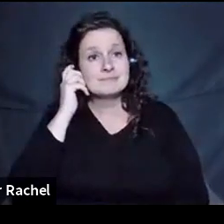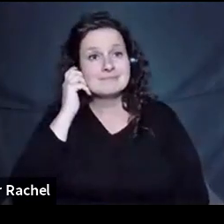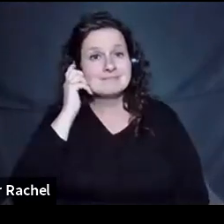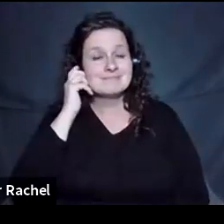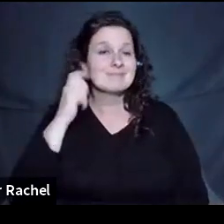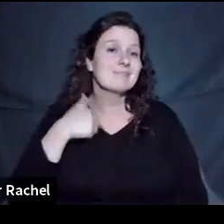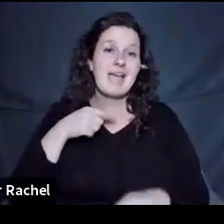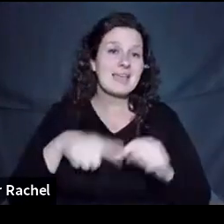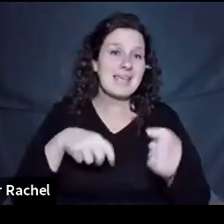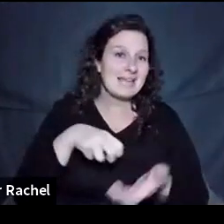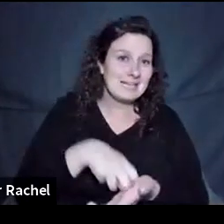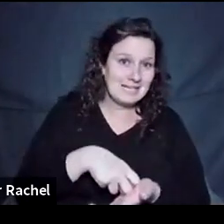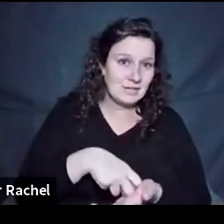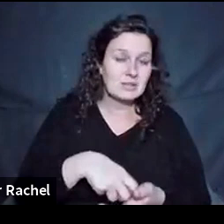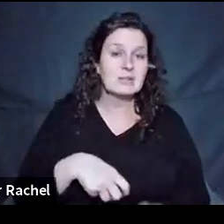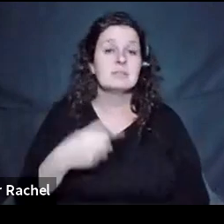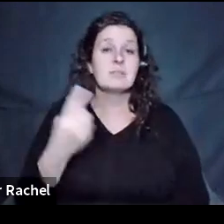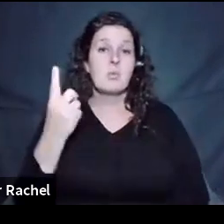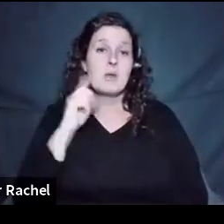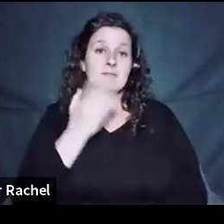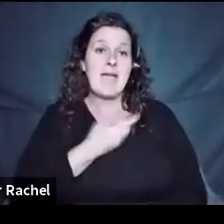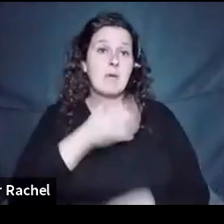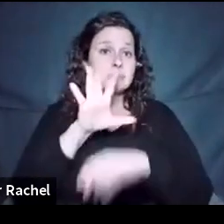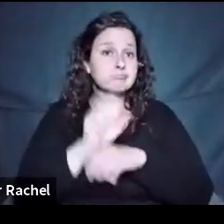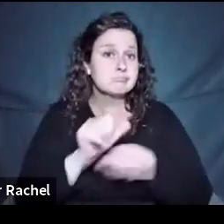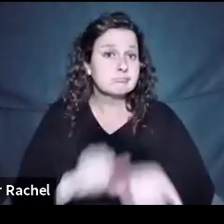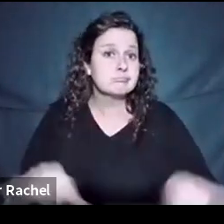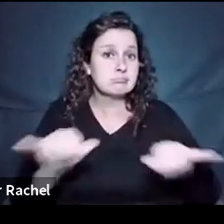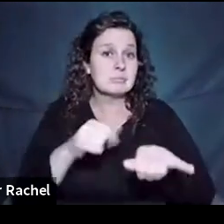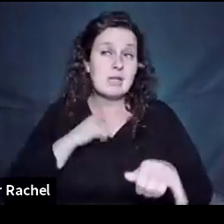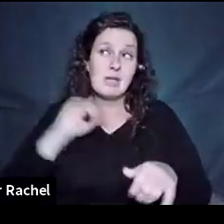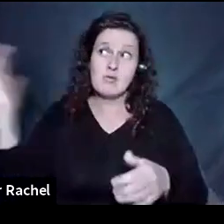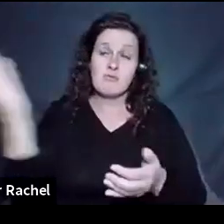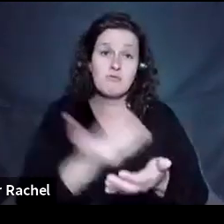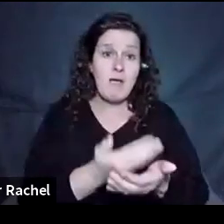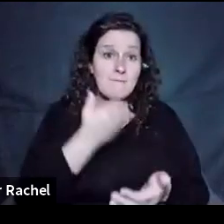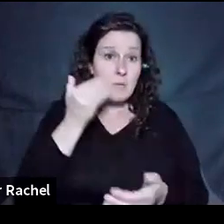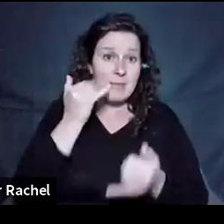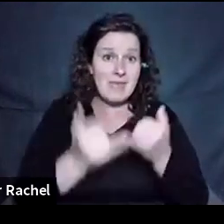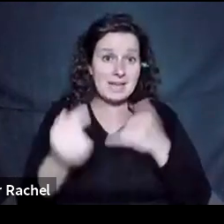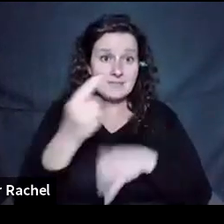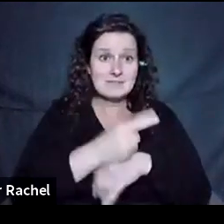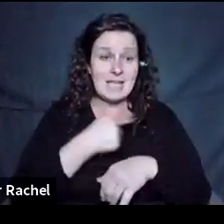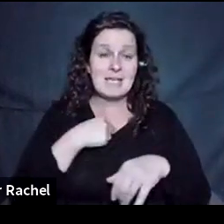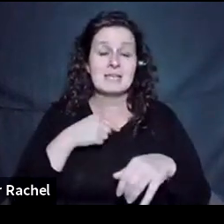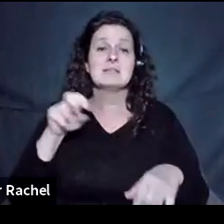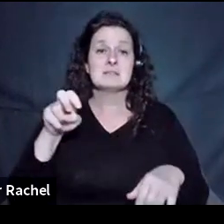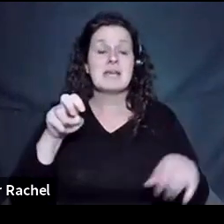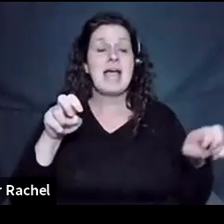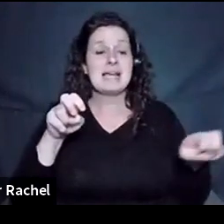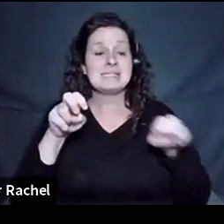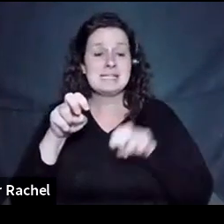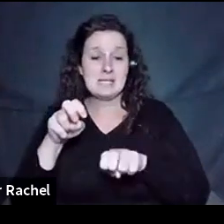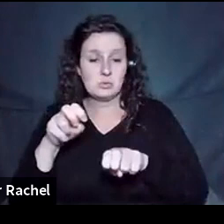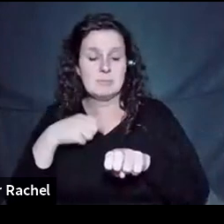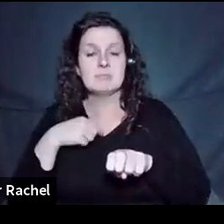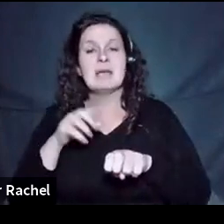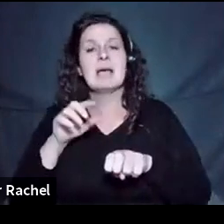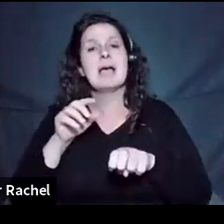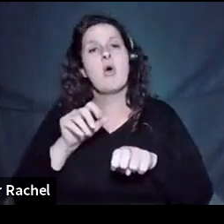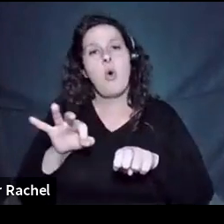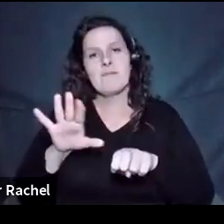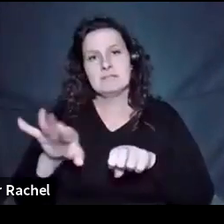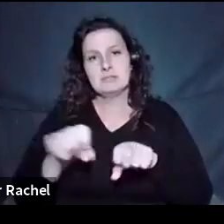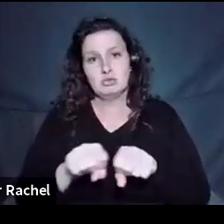kneel, but one of our rituals is when he comes home at the end of the day, I sit next to him and I take off his shoes. That's